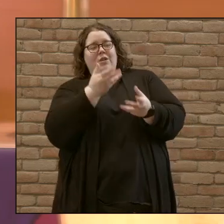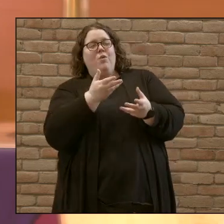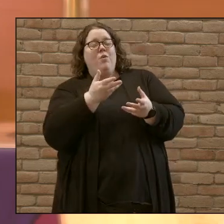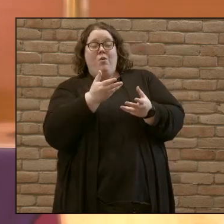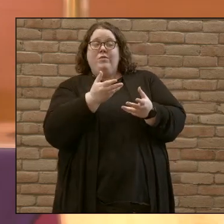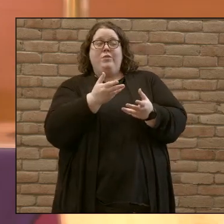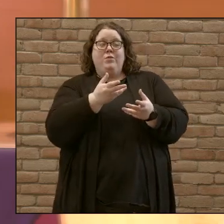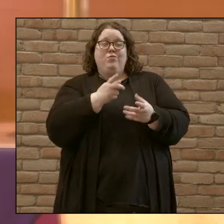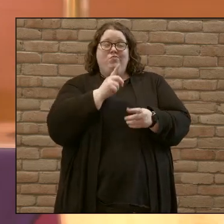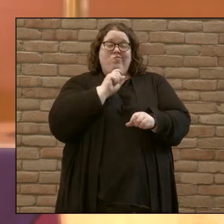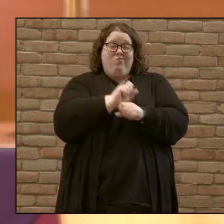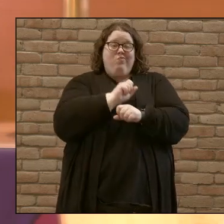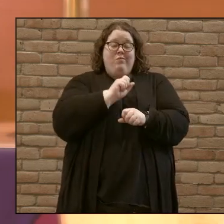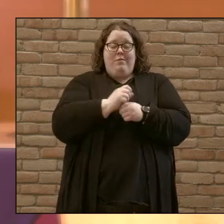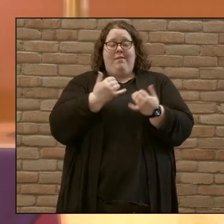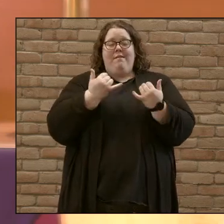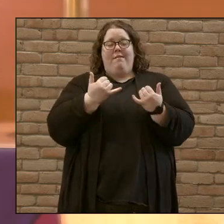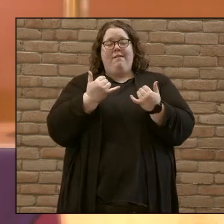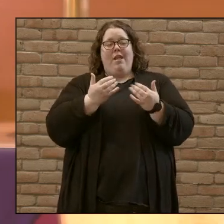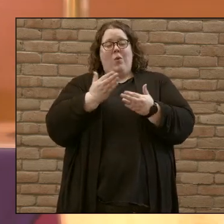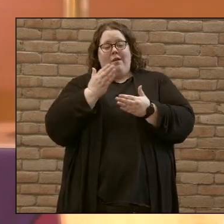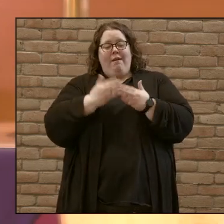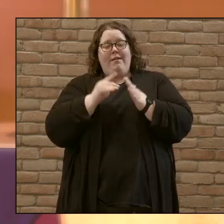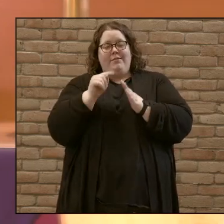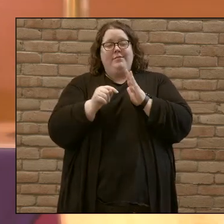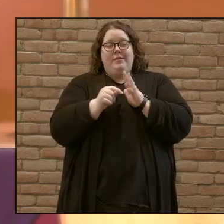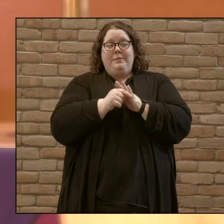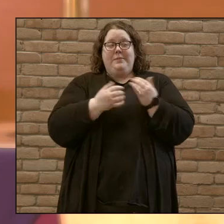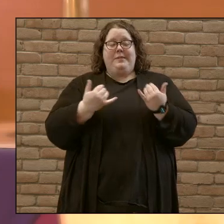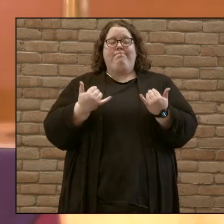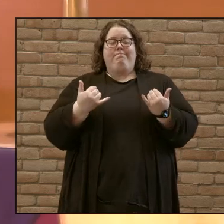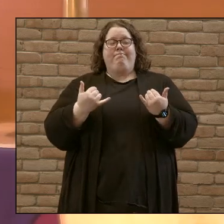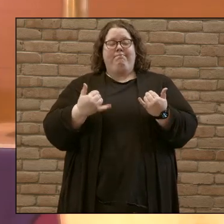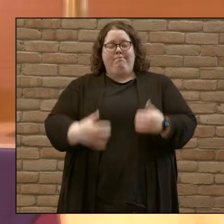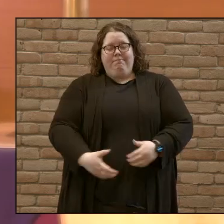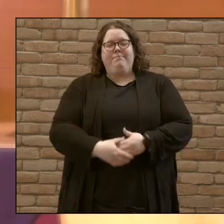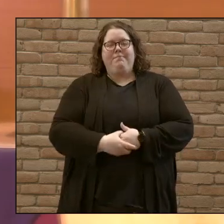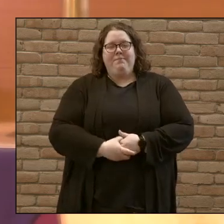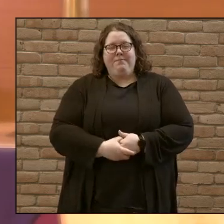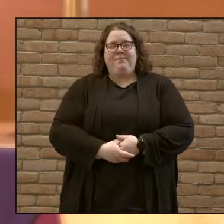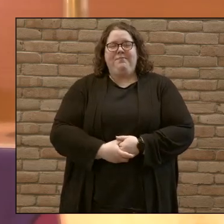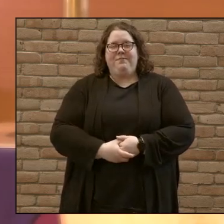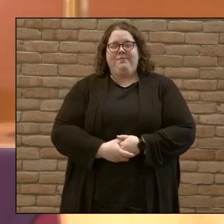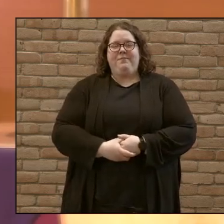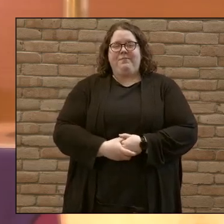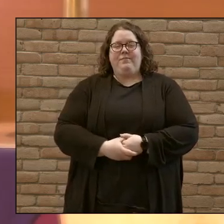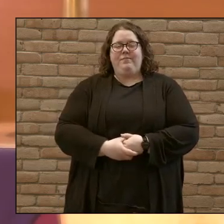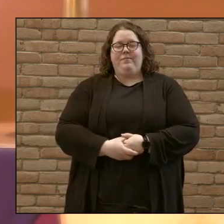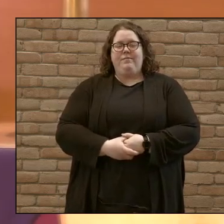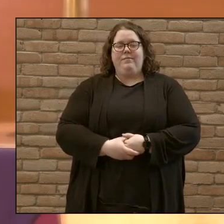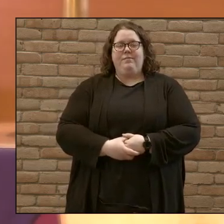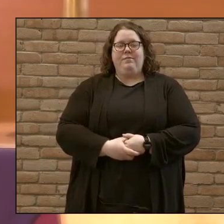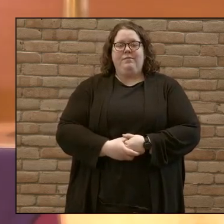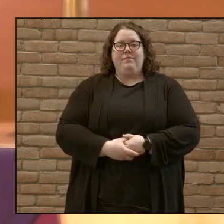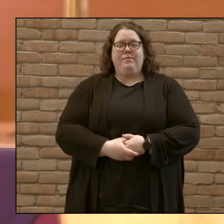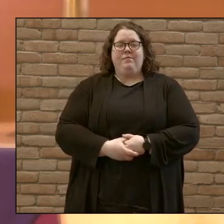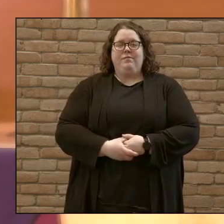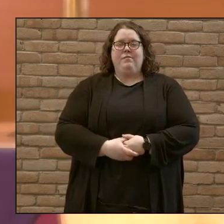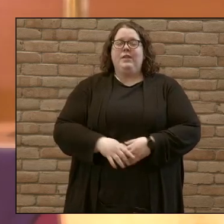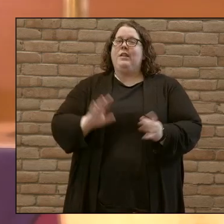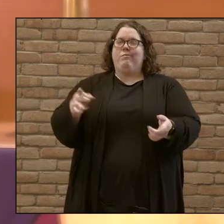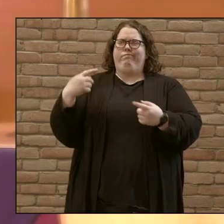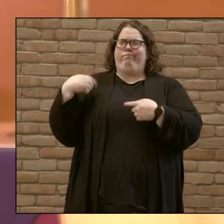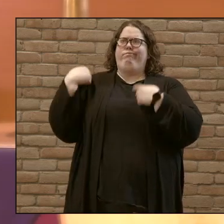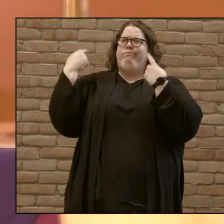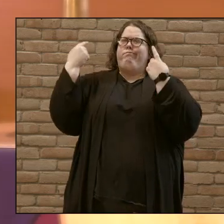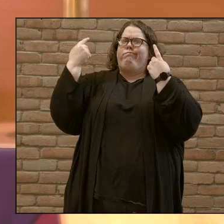in the end times. There's another question that has been asked throughout the